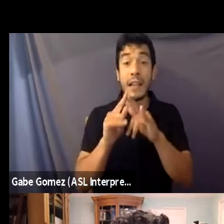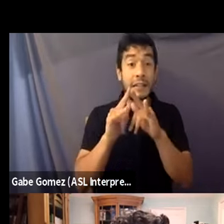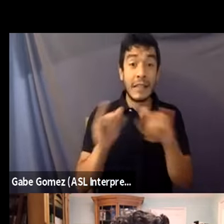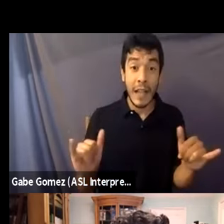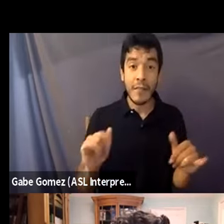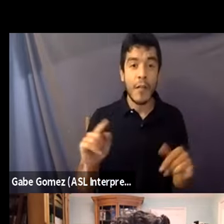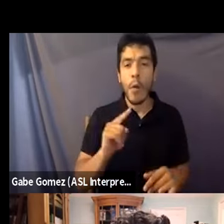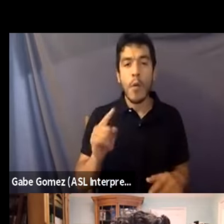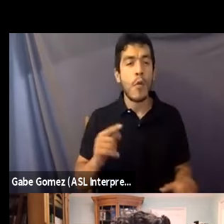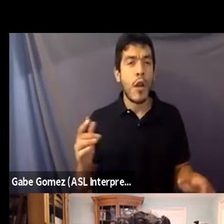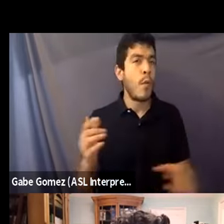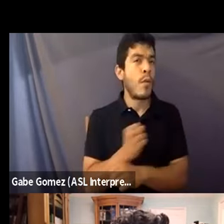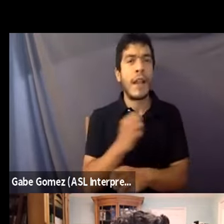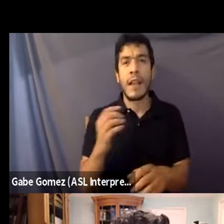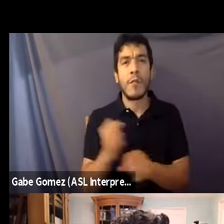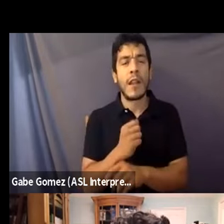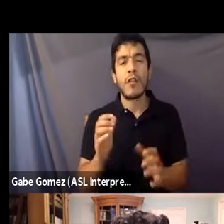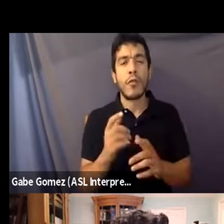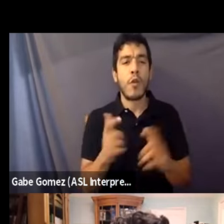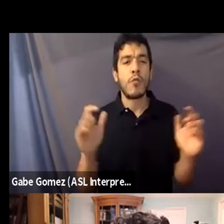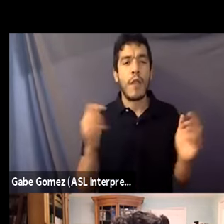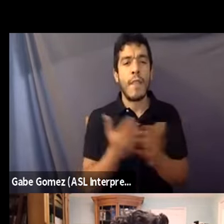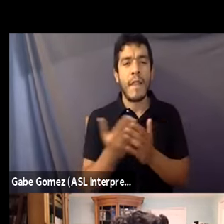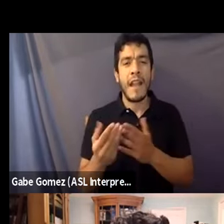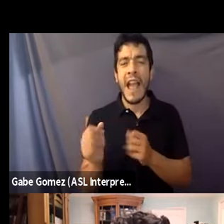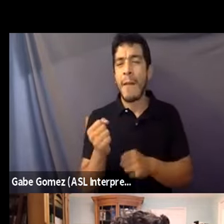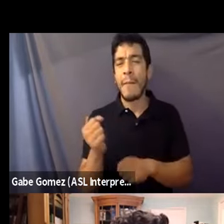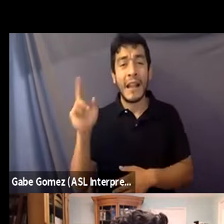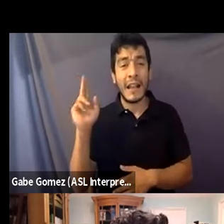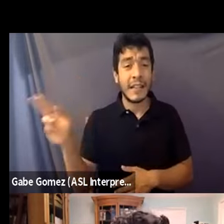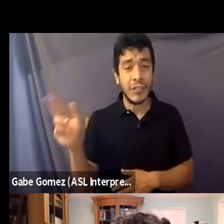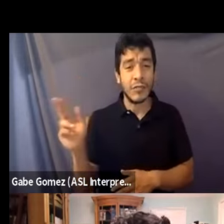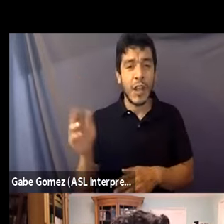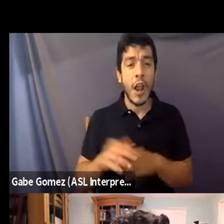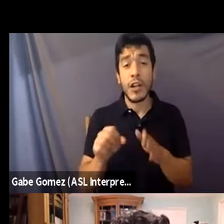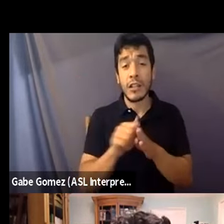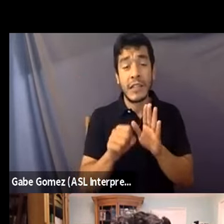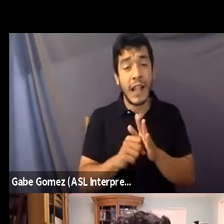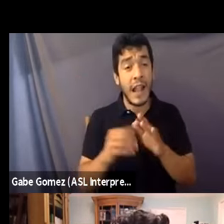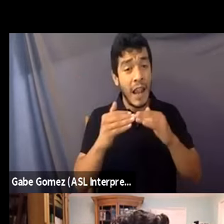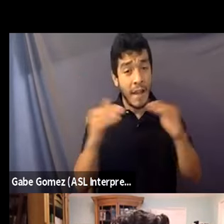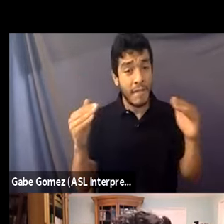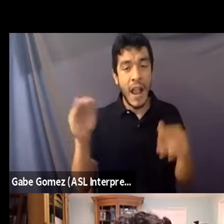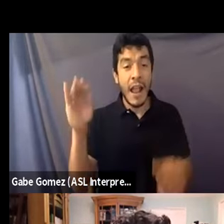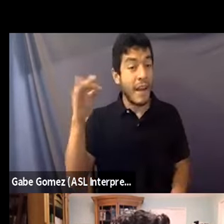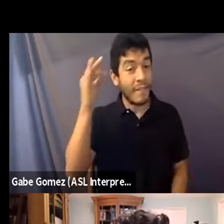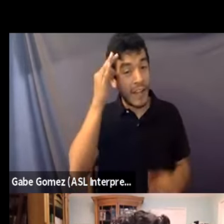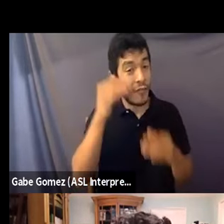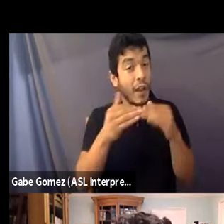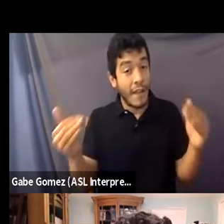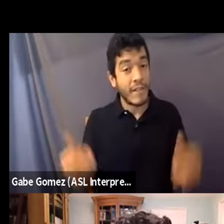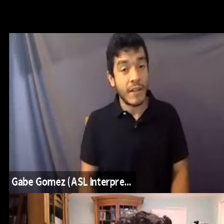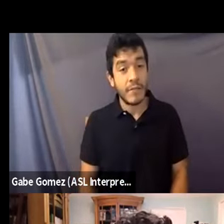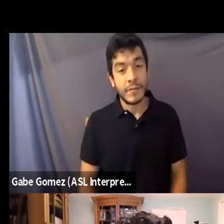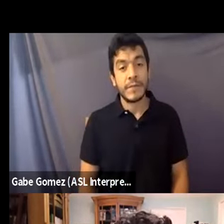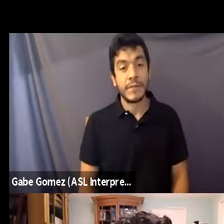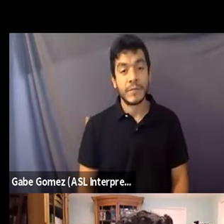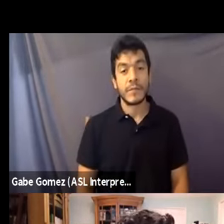winning and doing huge things and making history on a state level and a federal level. And so in terms